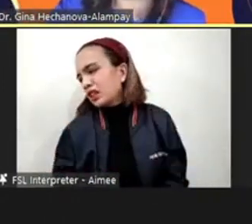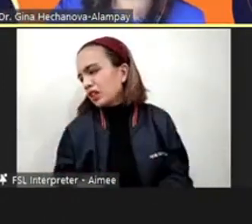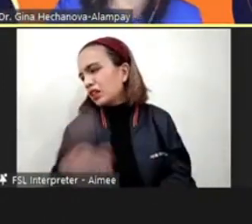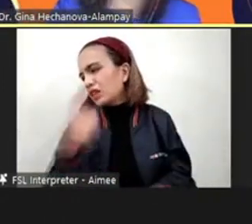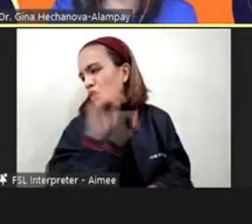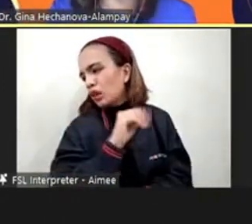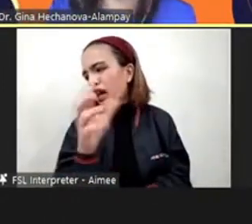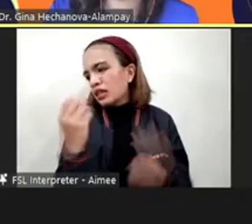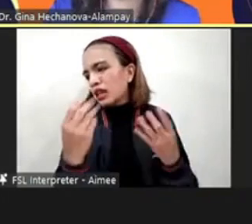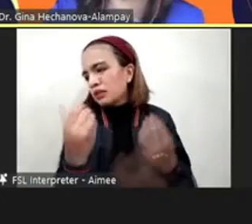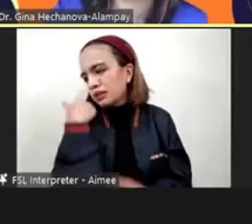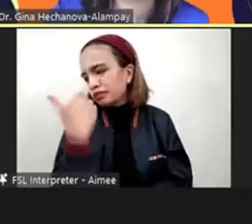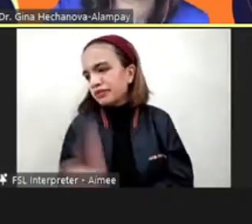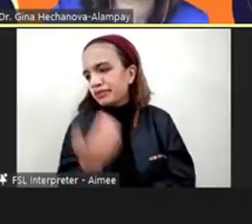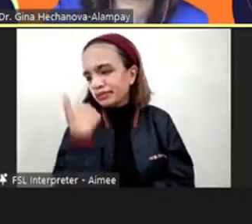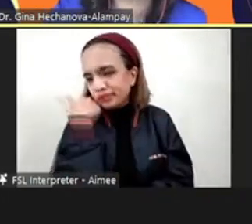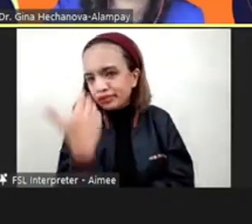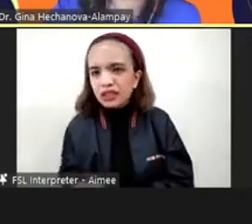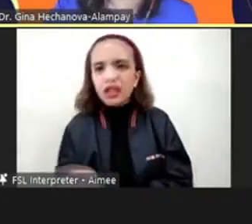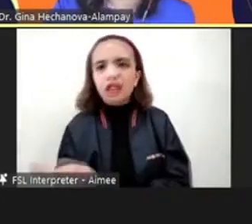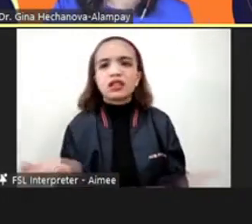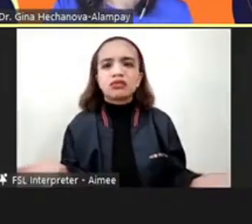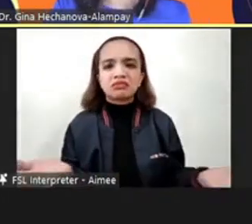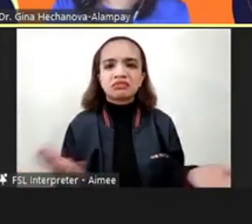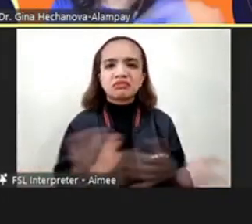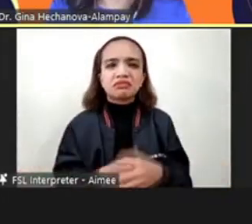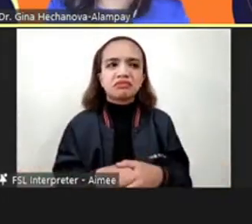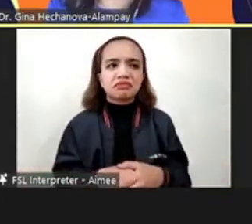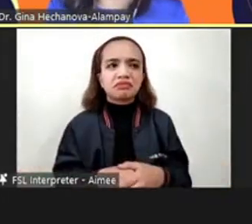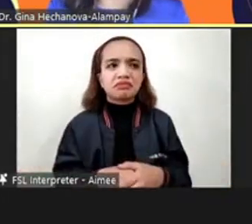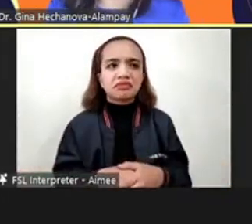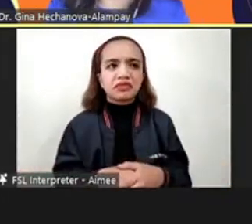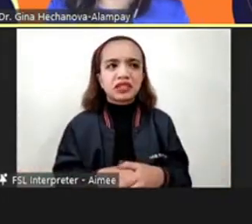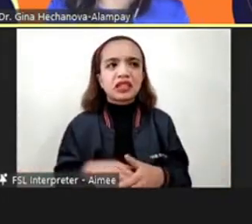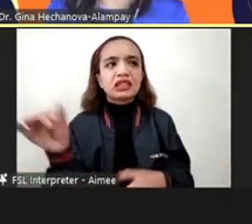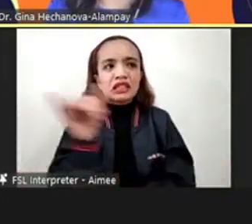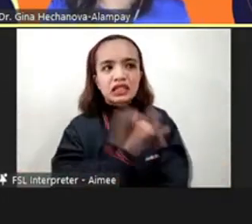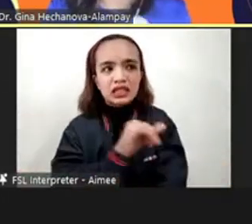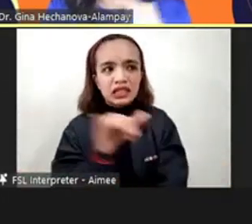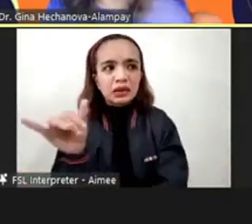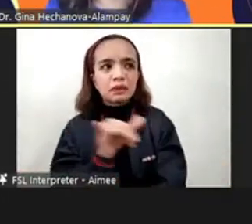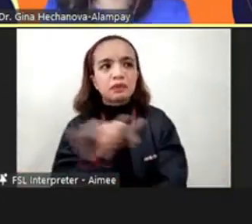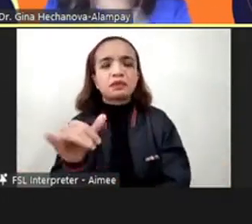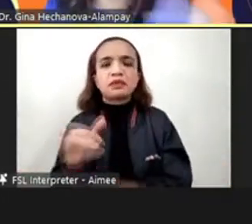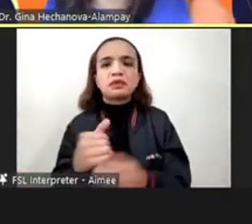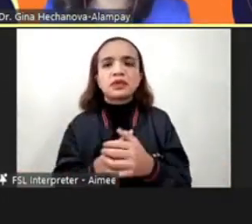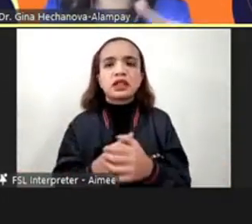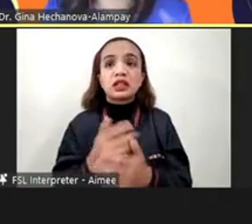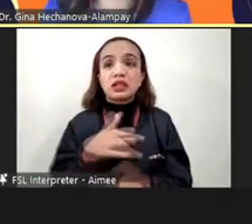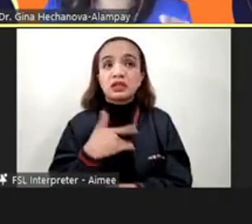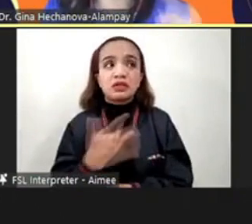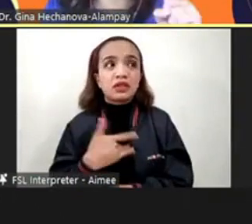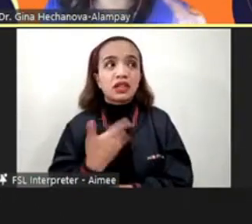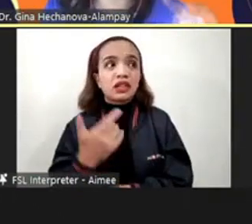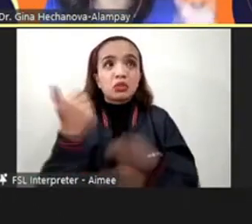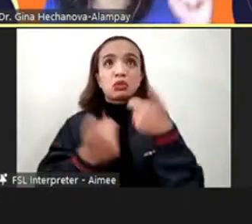ko, or puro problema yung nakikita ko. Tanong ko lang, pop quiz. Tingin nyo, alin dito